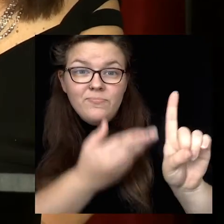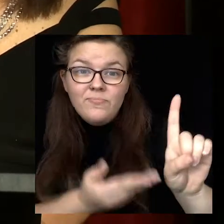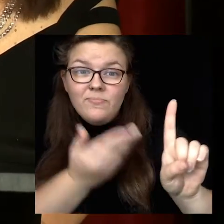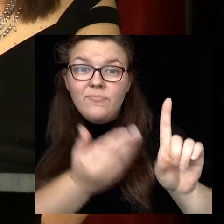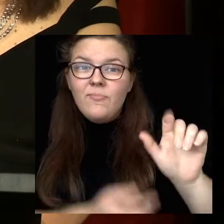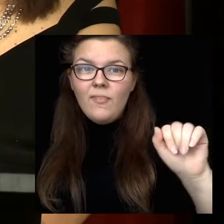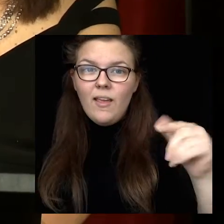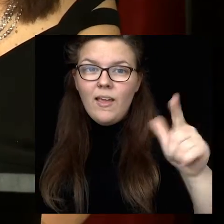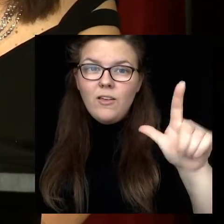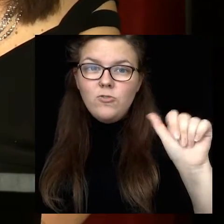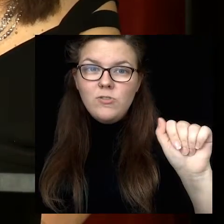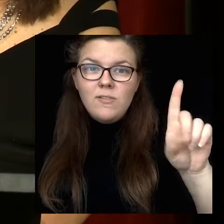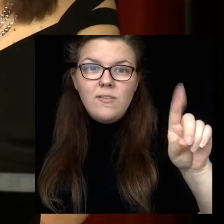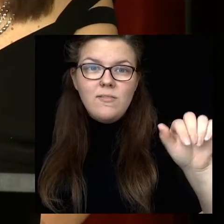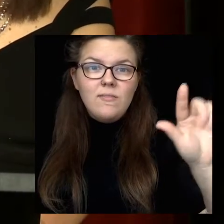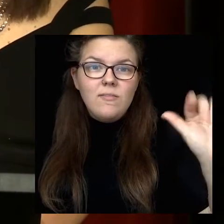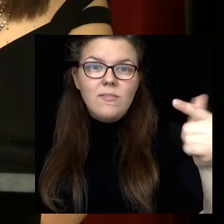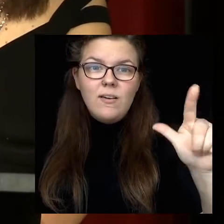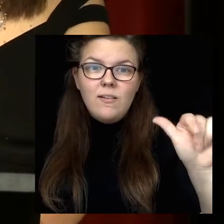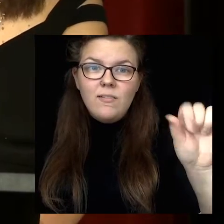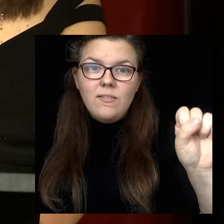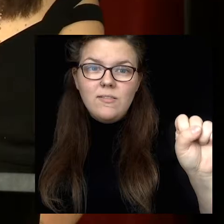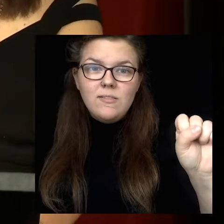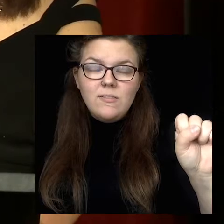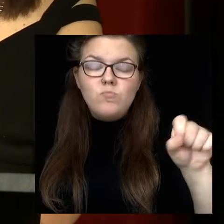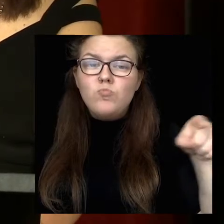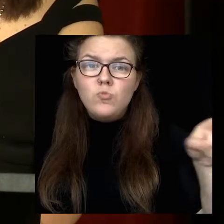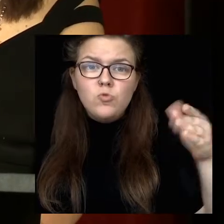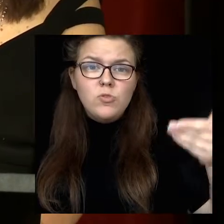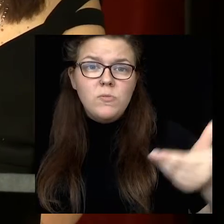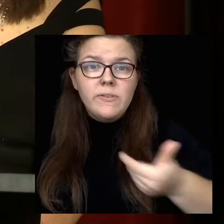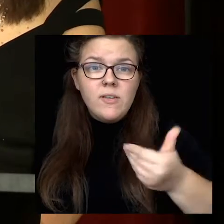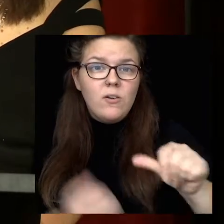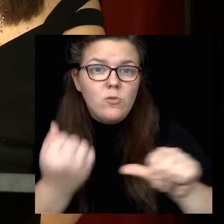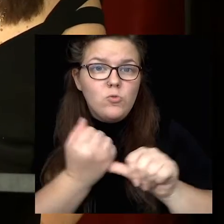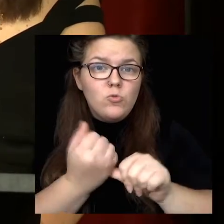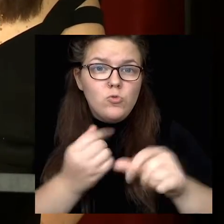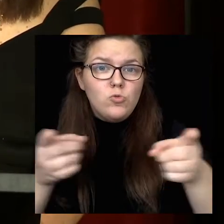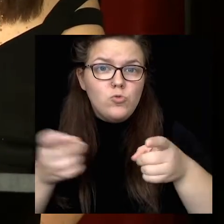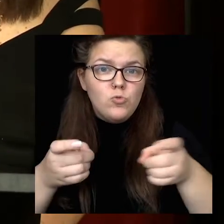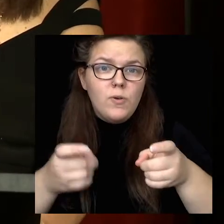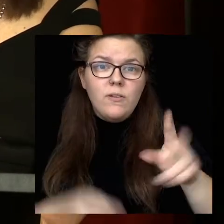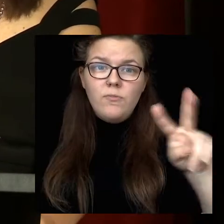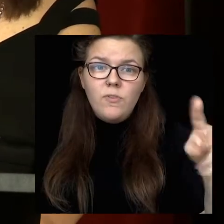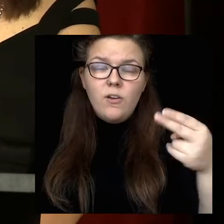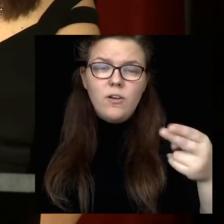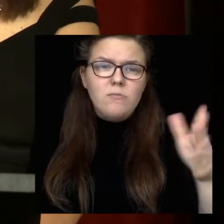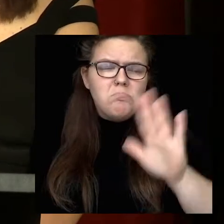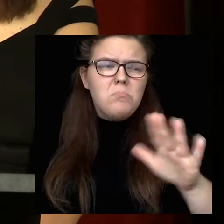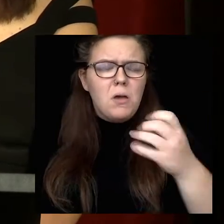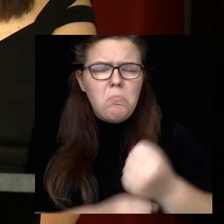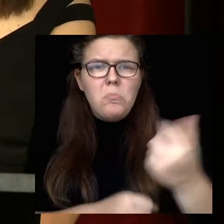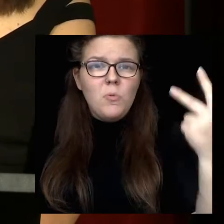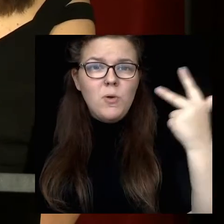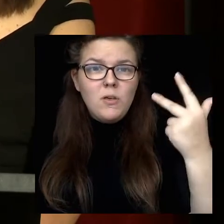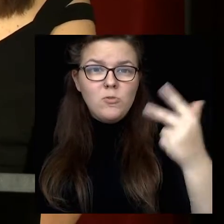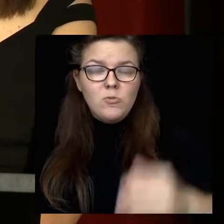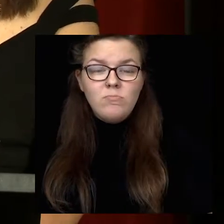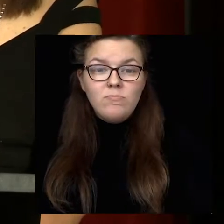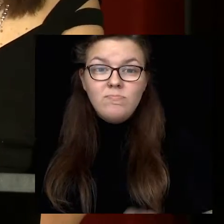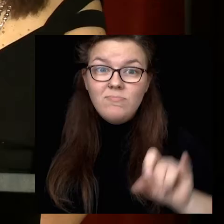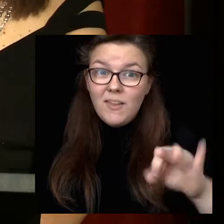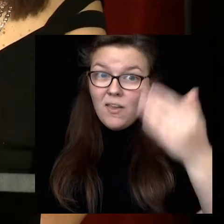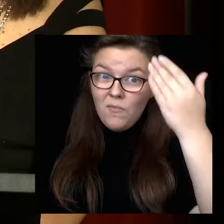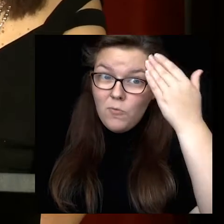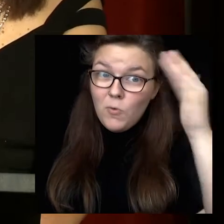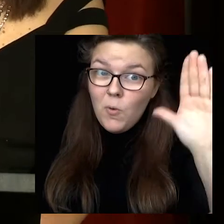friend, Angela Douglas. Angela was hired as Associate Director at Vera House about 3 years ago. In case you haven't heard